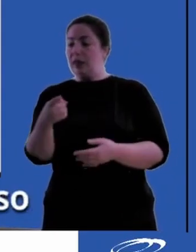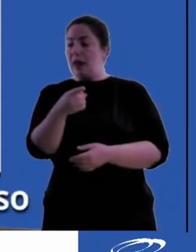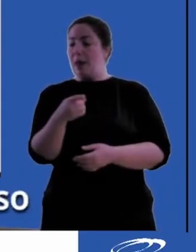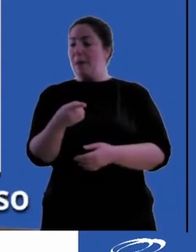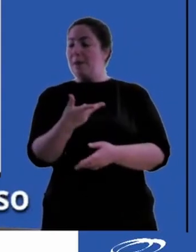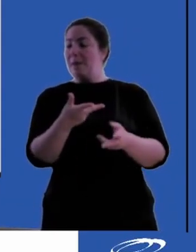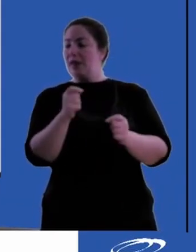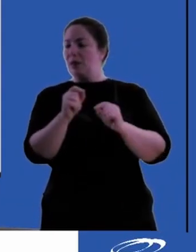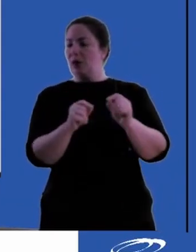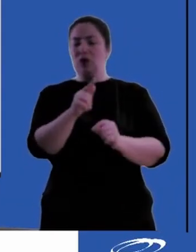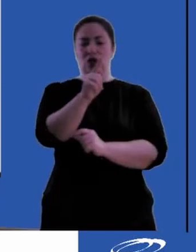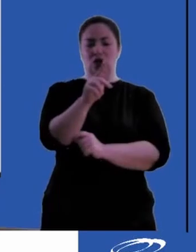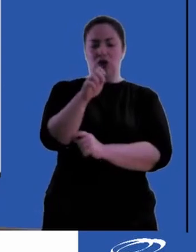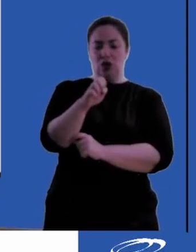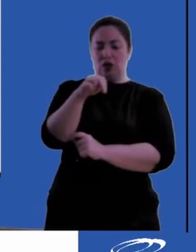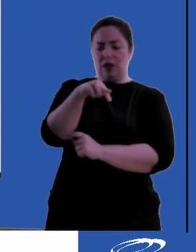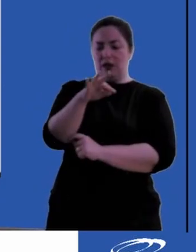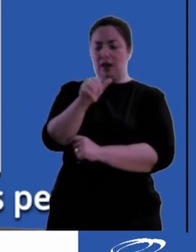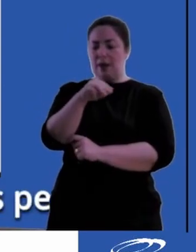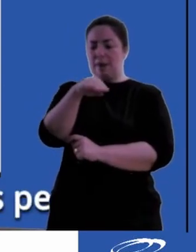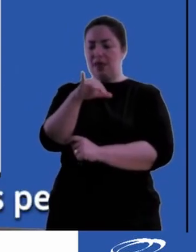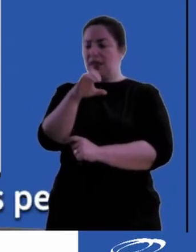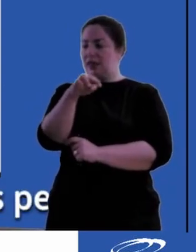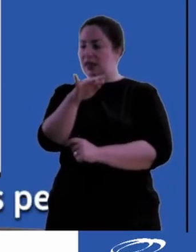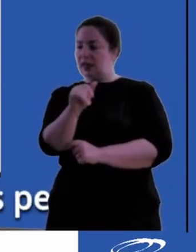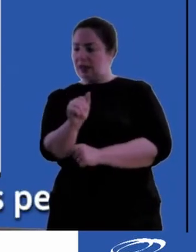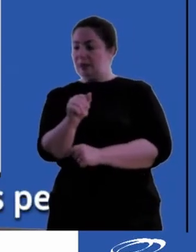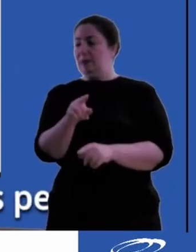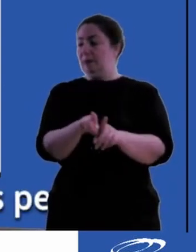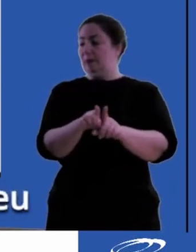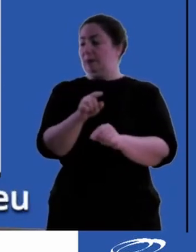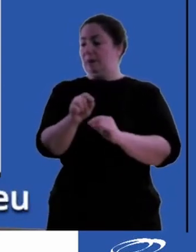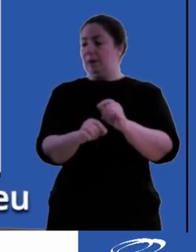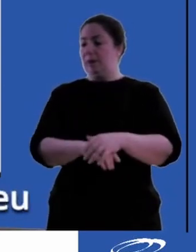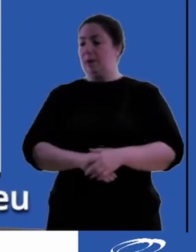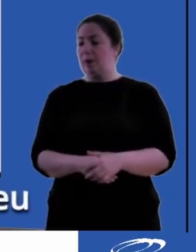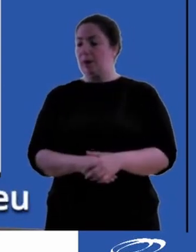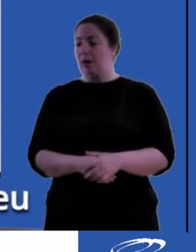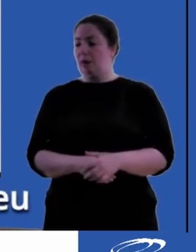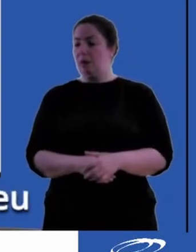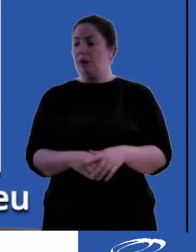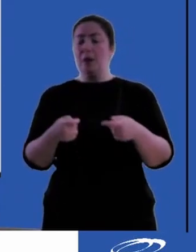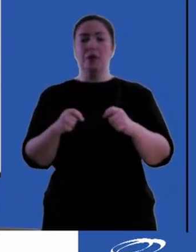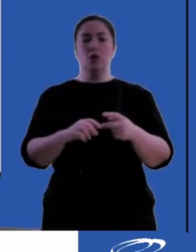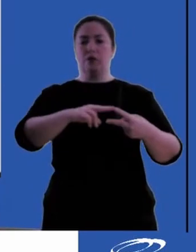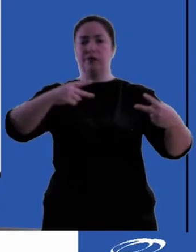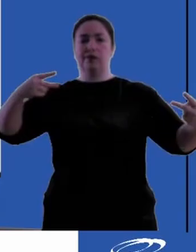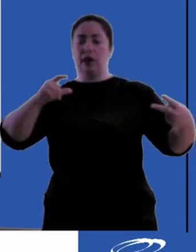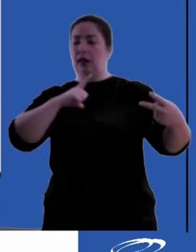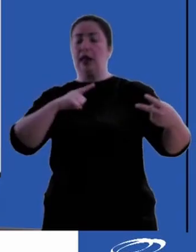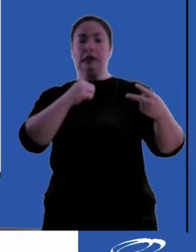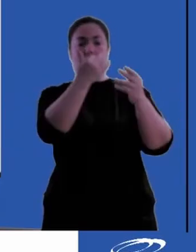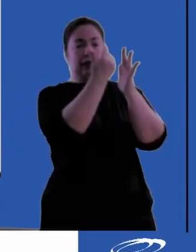placed. We were doing our research study at that time, so what you see on the bottom is what we found by shotgun metagenomic sequencing in his